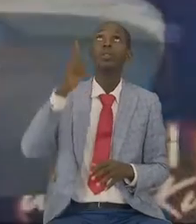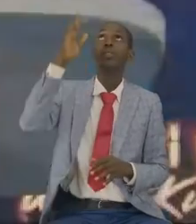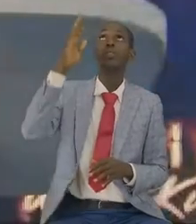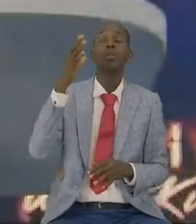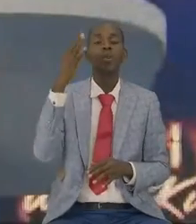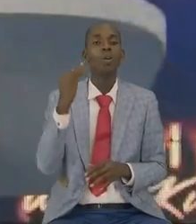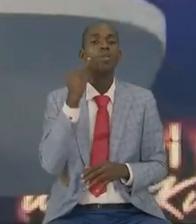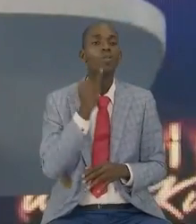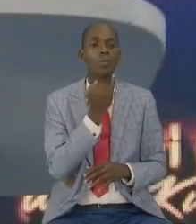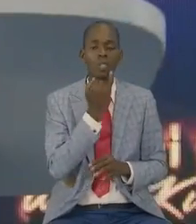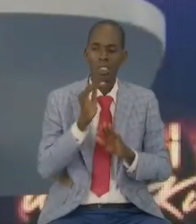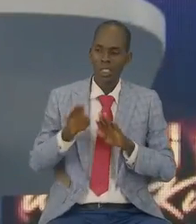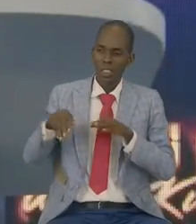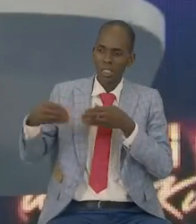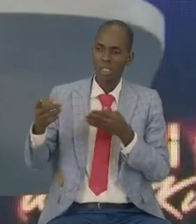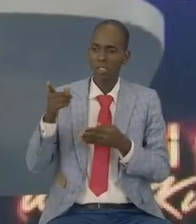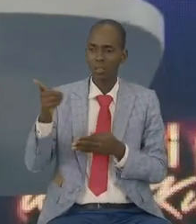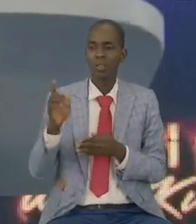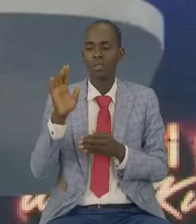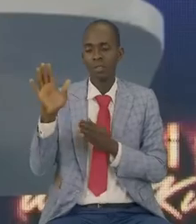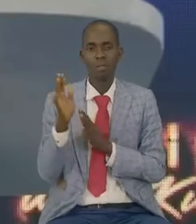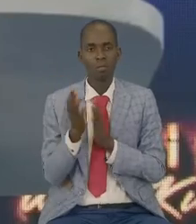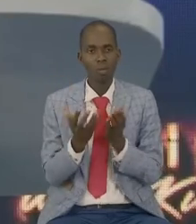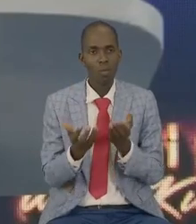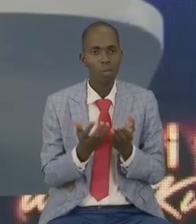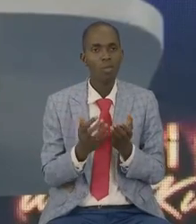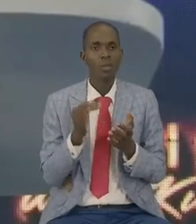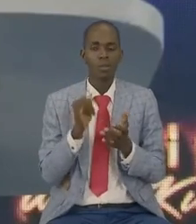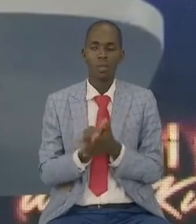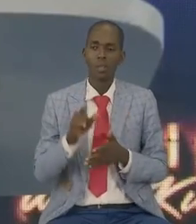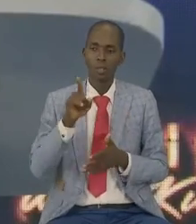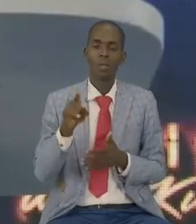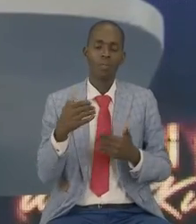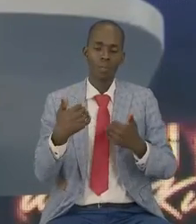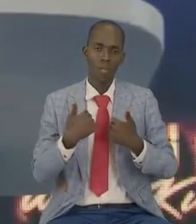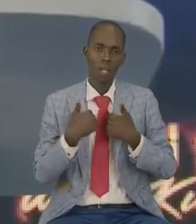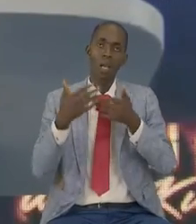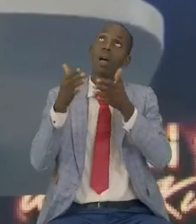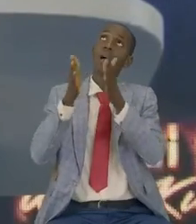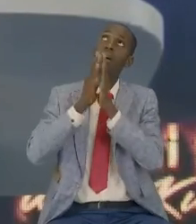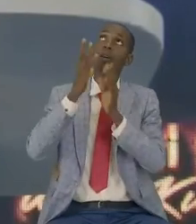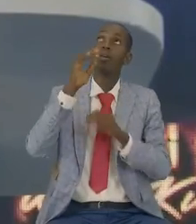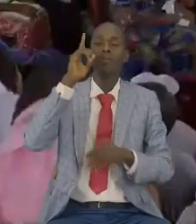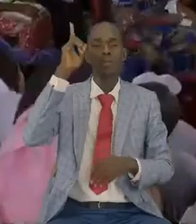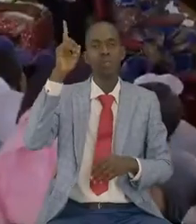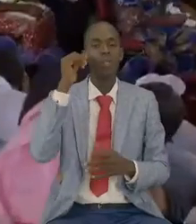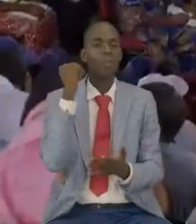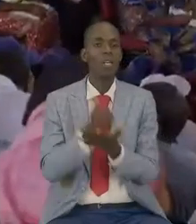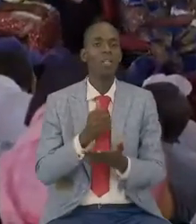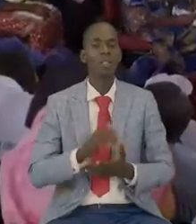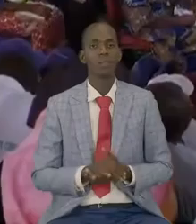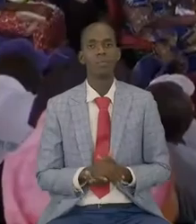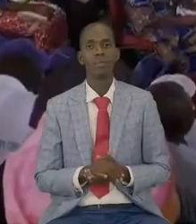Israel grant thee thy petition that thou hast asked of him.